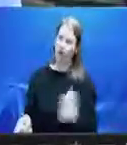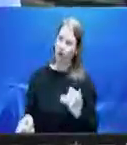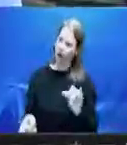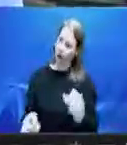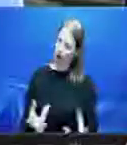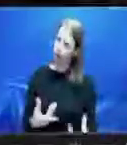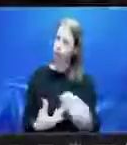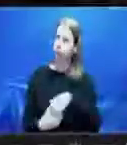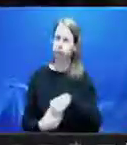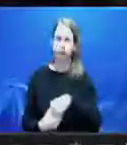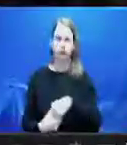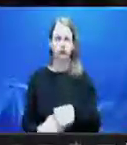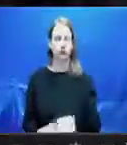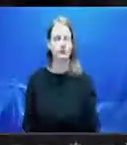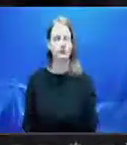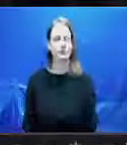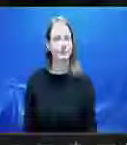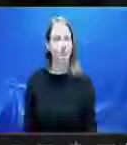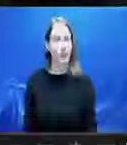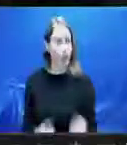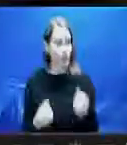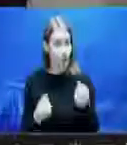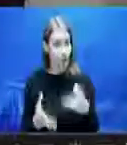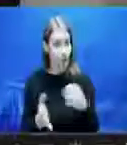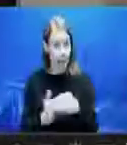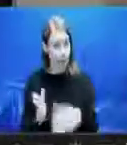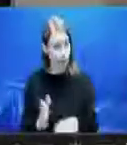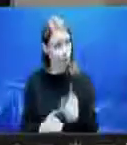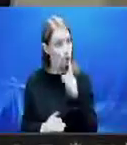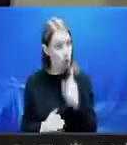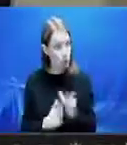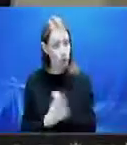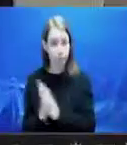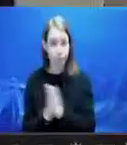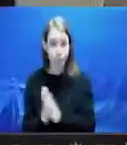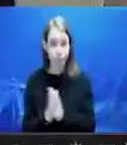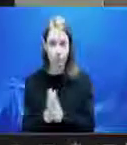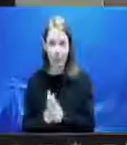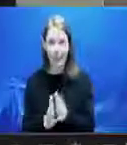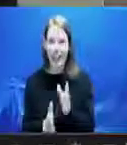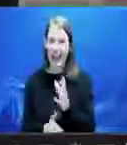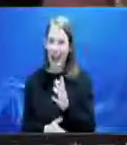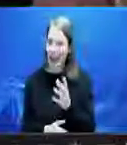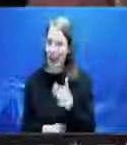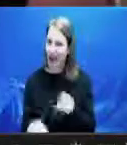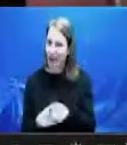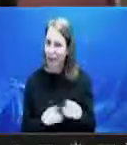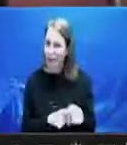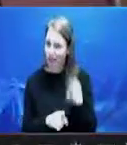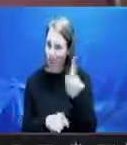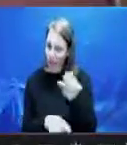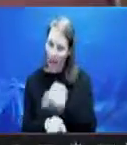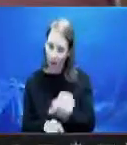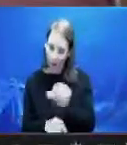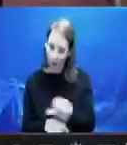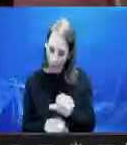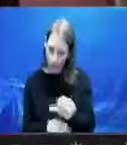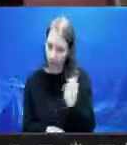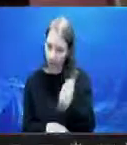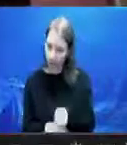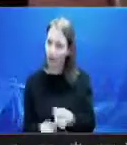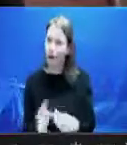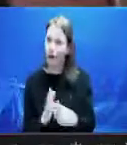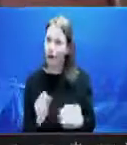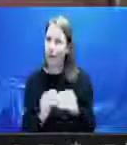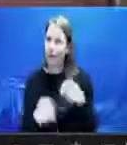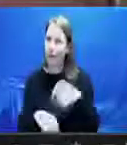them getting pretty deep into what we were looking for. Because they were working so hard on it, it actually took us longer than we wanted to take, but that was good